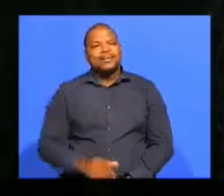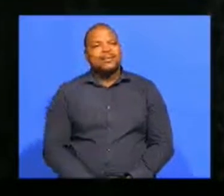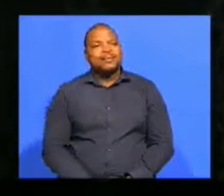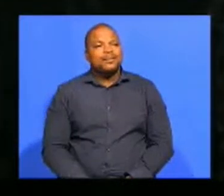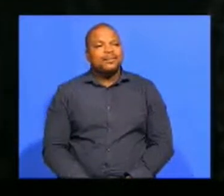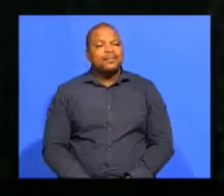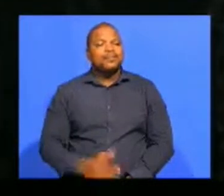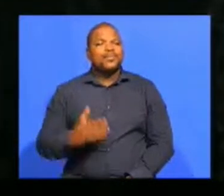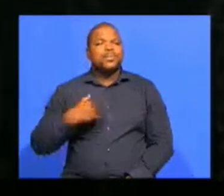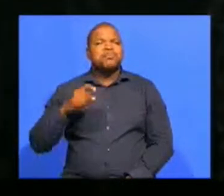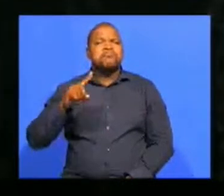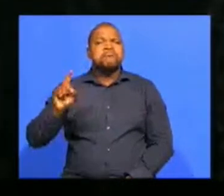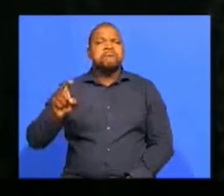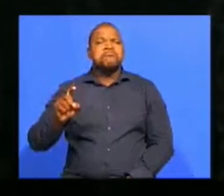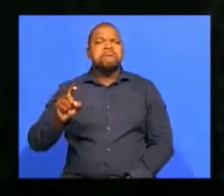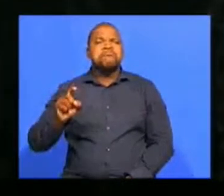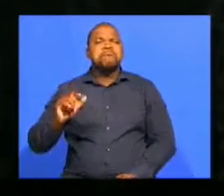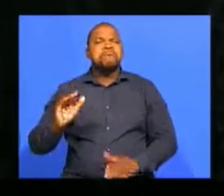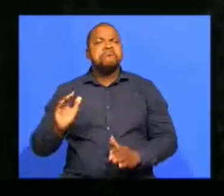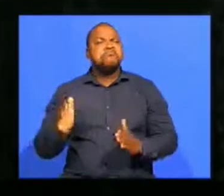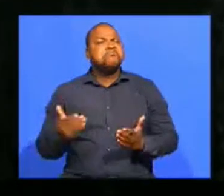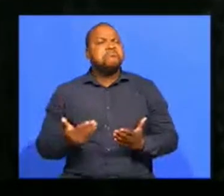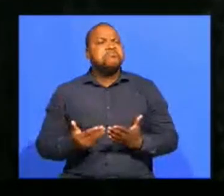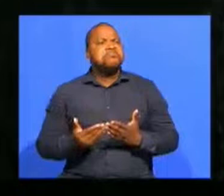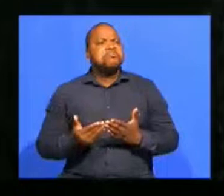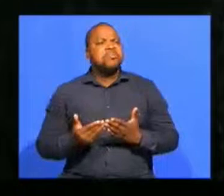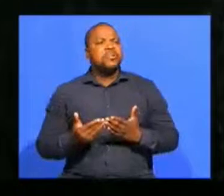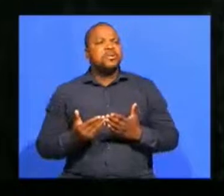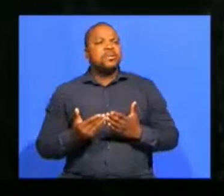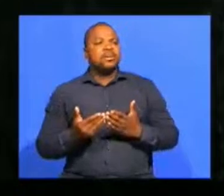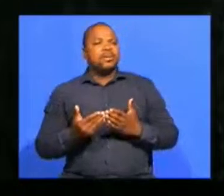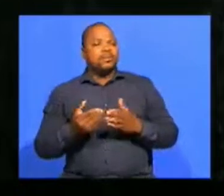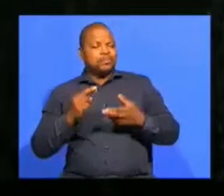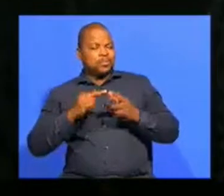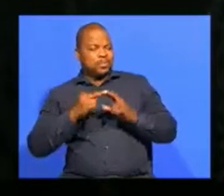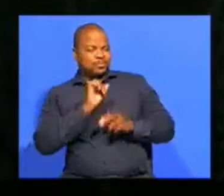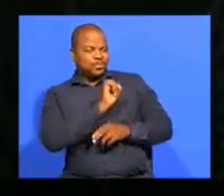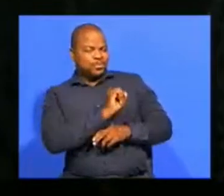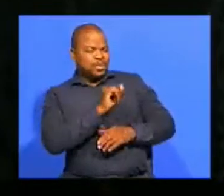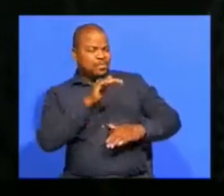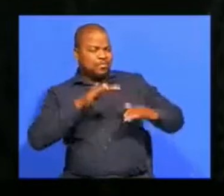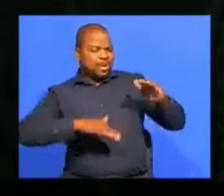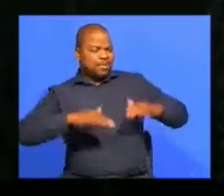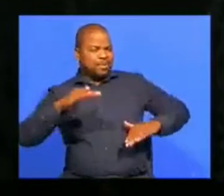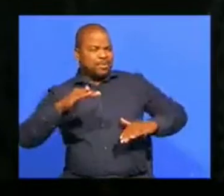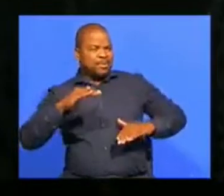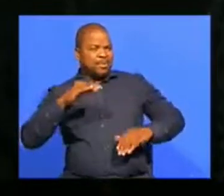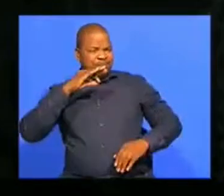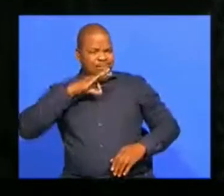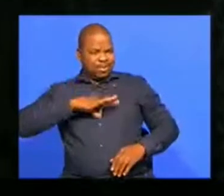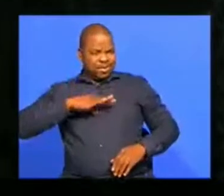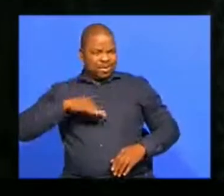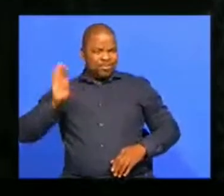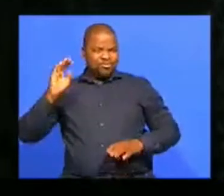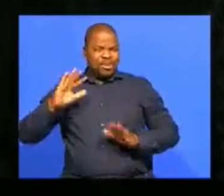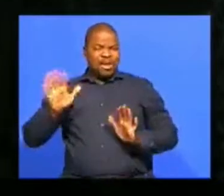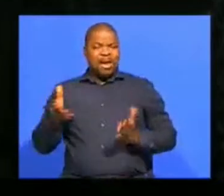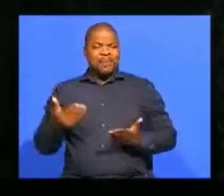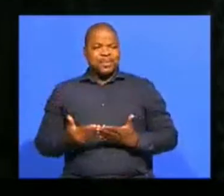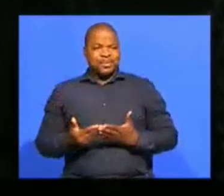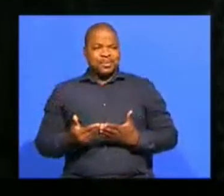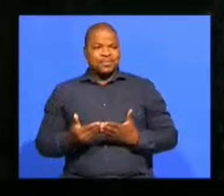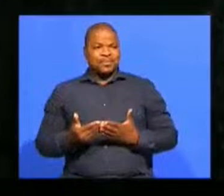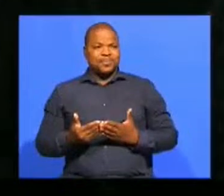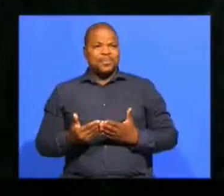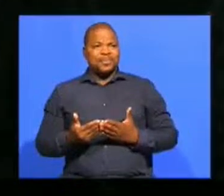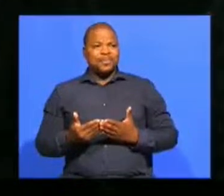I think you asked about the weighing of relations with Bahamas and how they benefit the ordinary Botswana. I